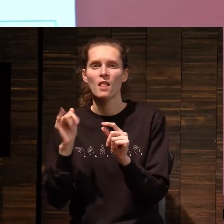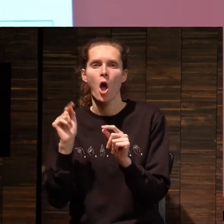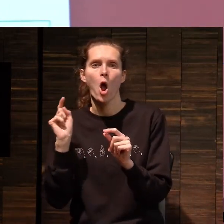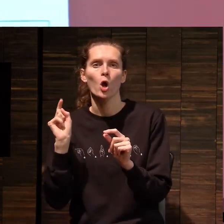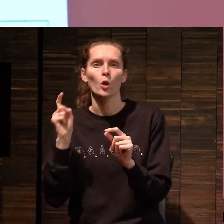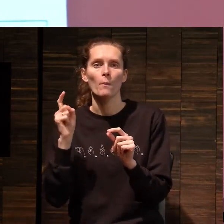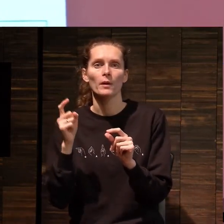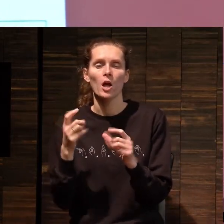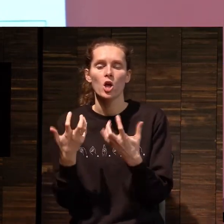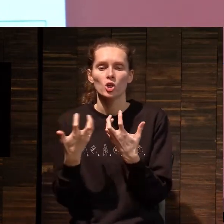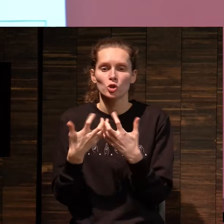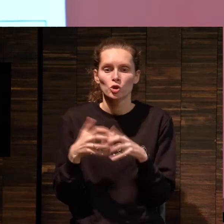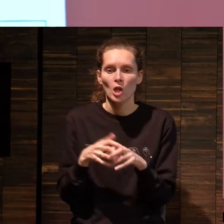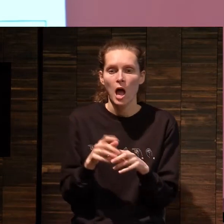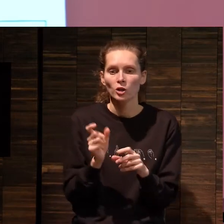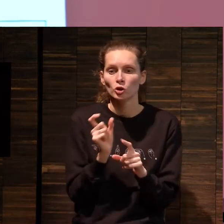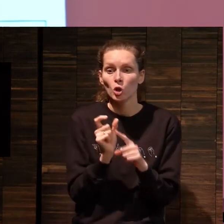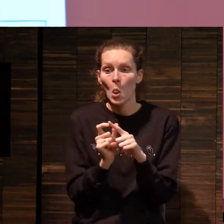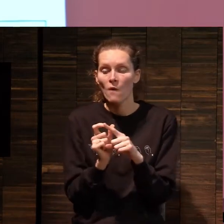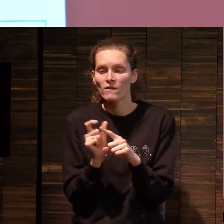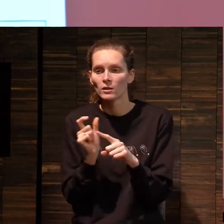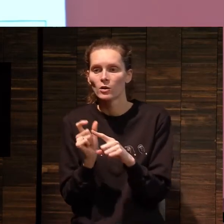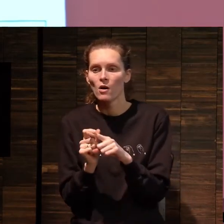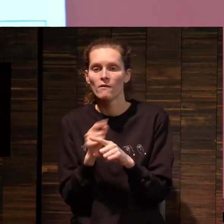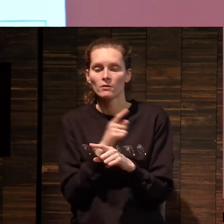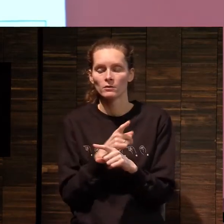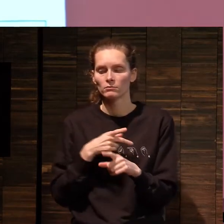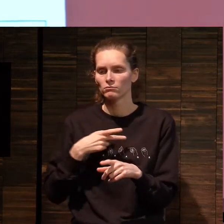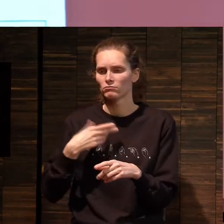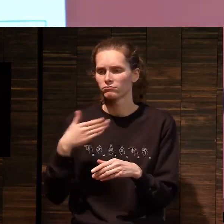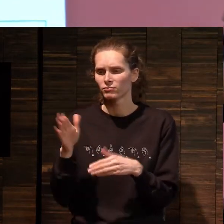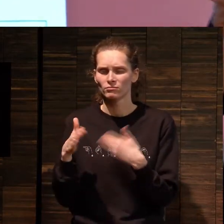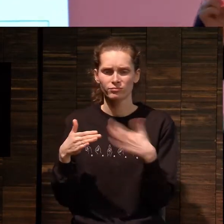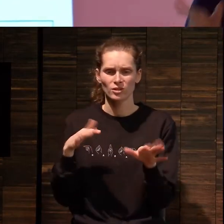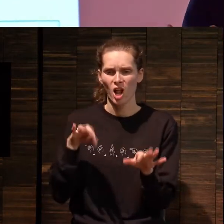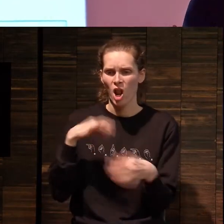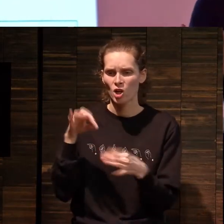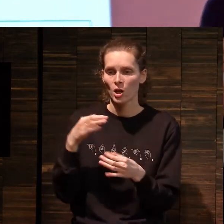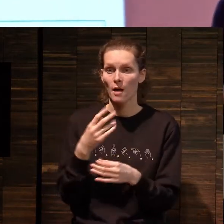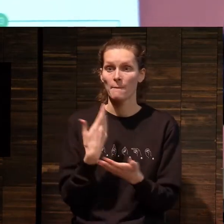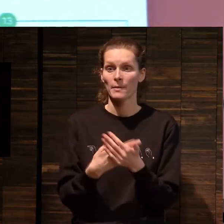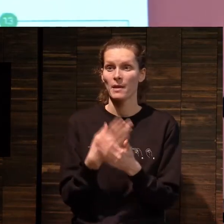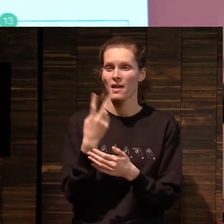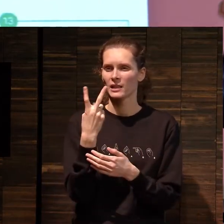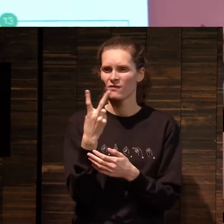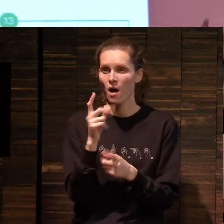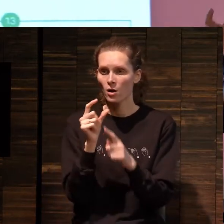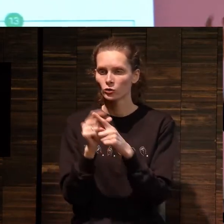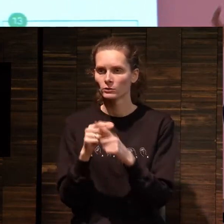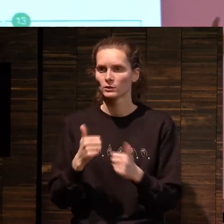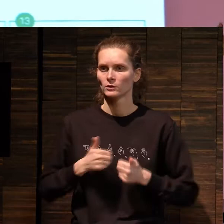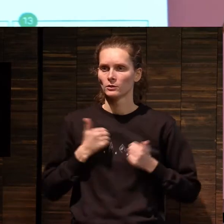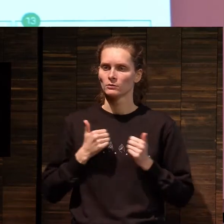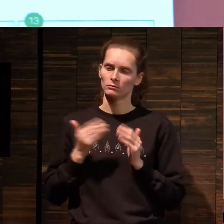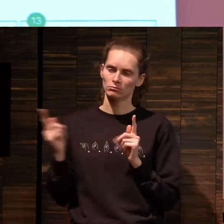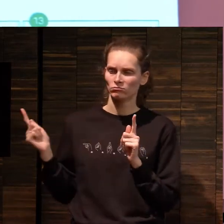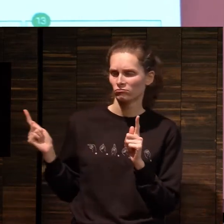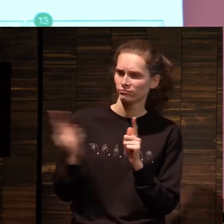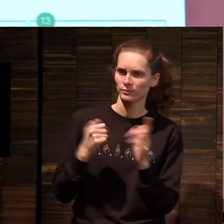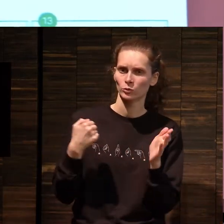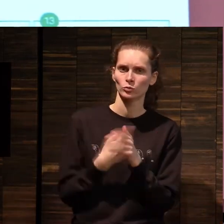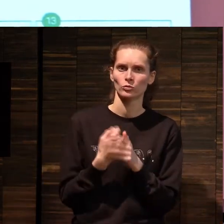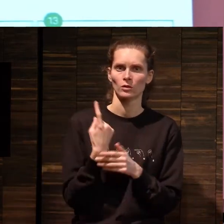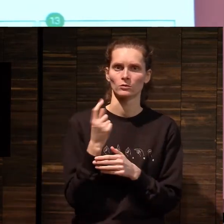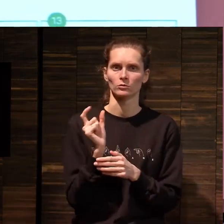how to, for example, describe a button, then we have to make it as short as possible.